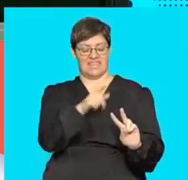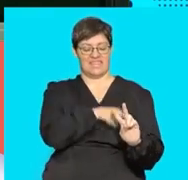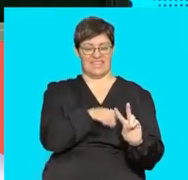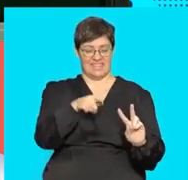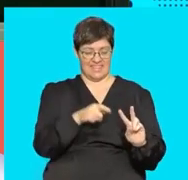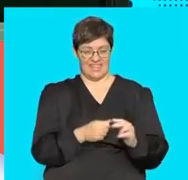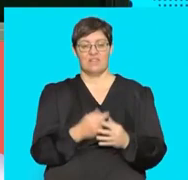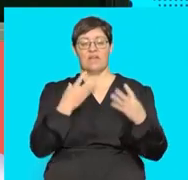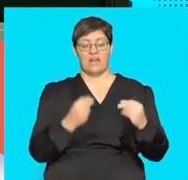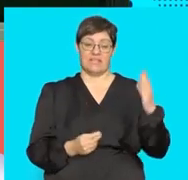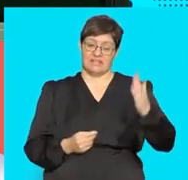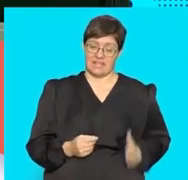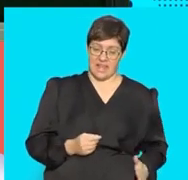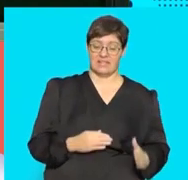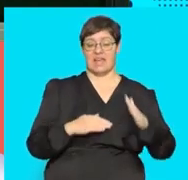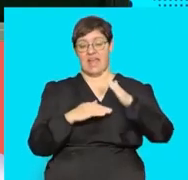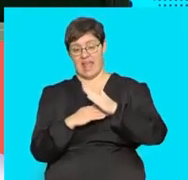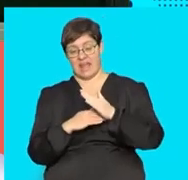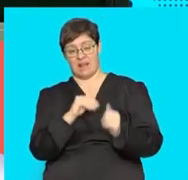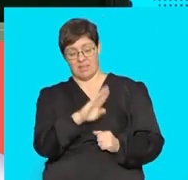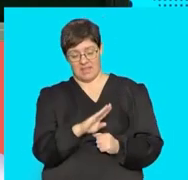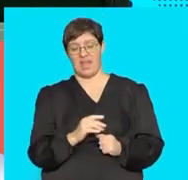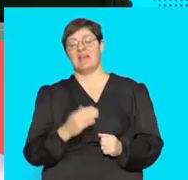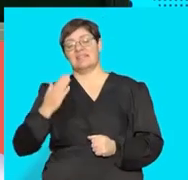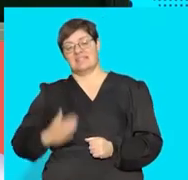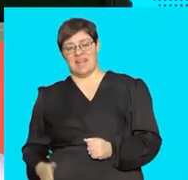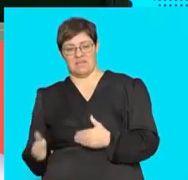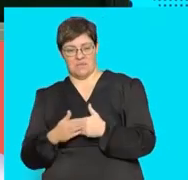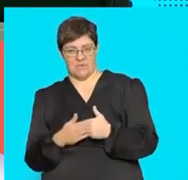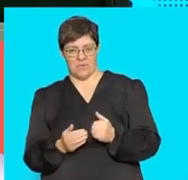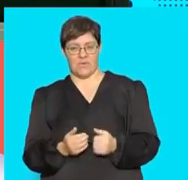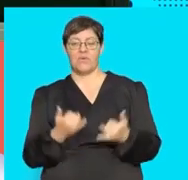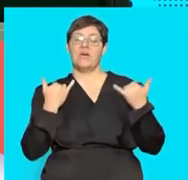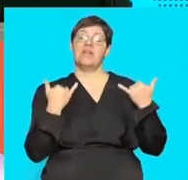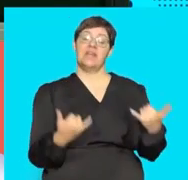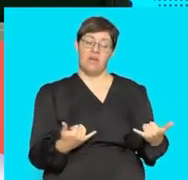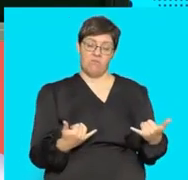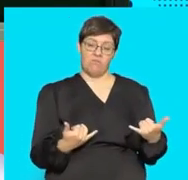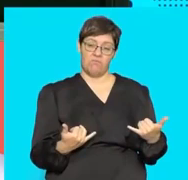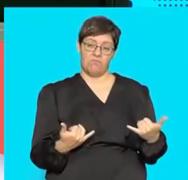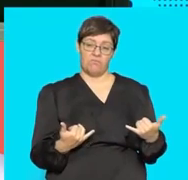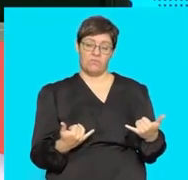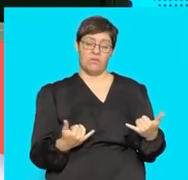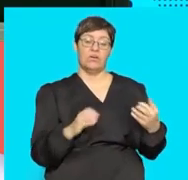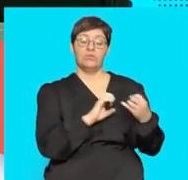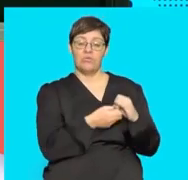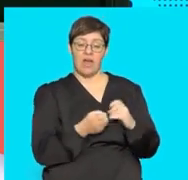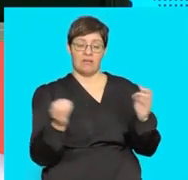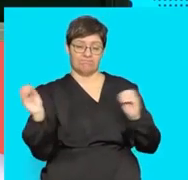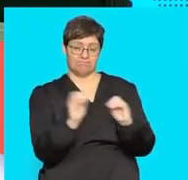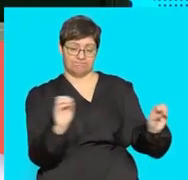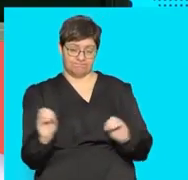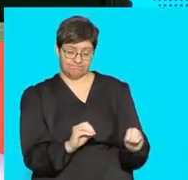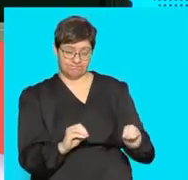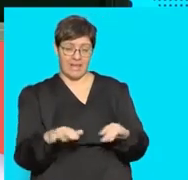pattern. So we have a side, angle B in the middle, and we have another side. So now we're going to try and substitute